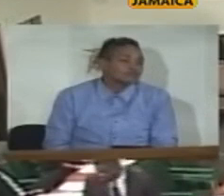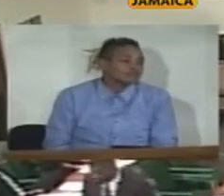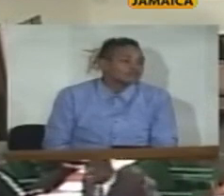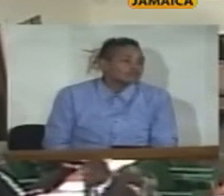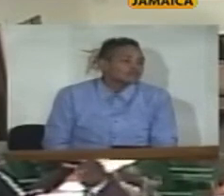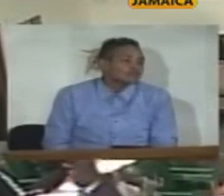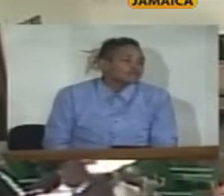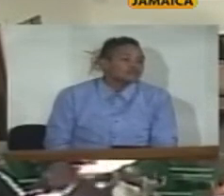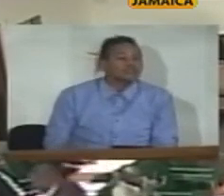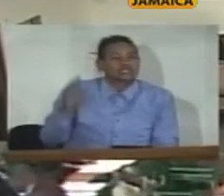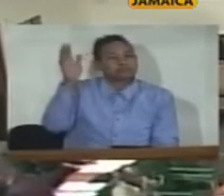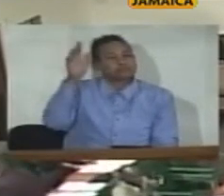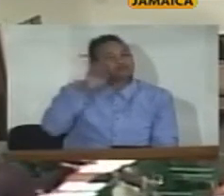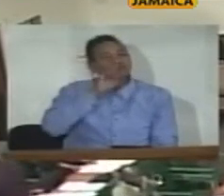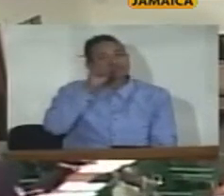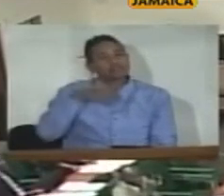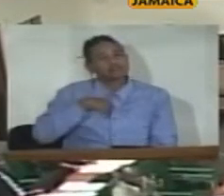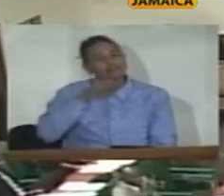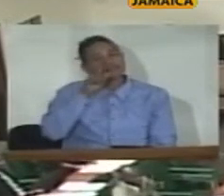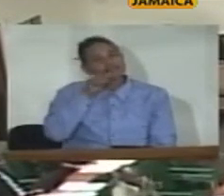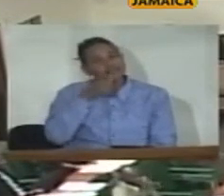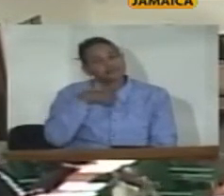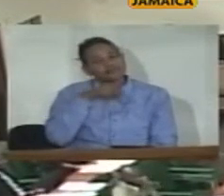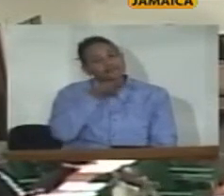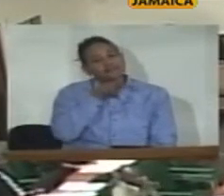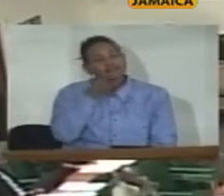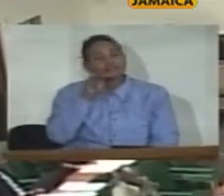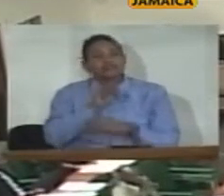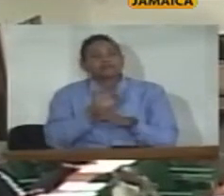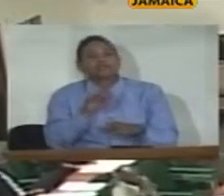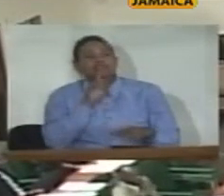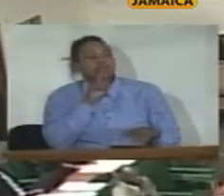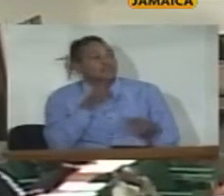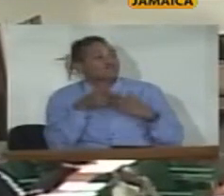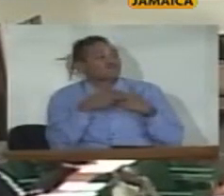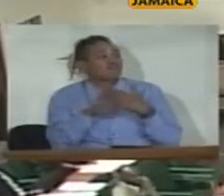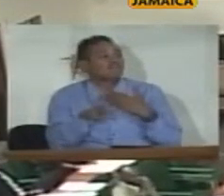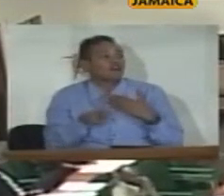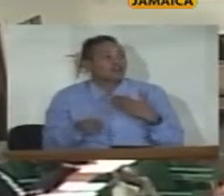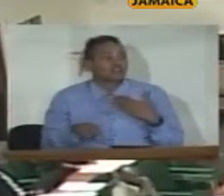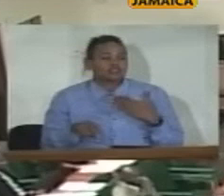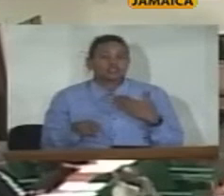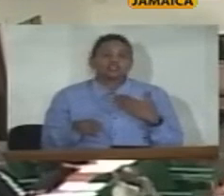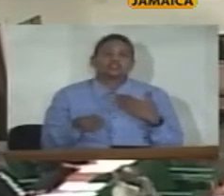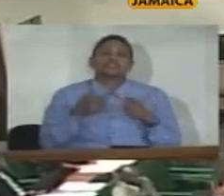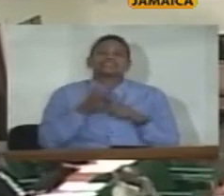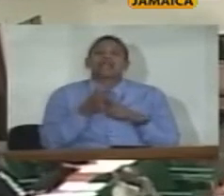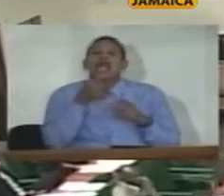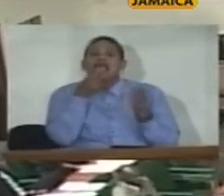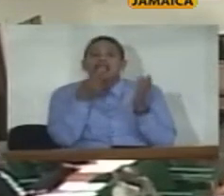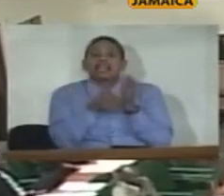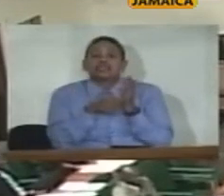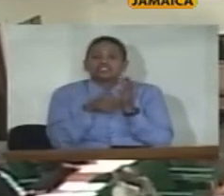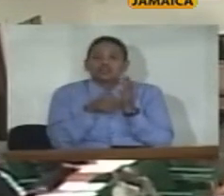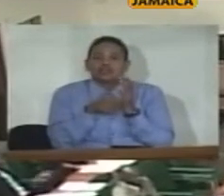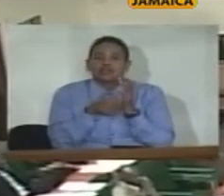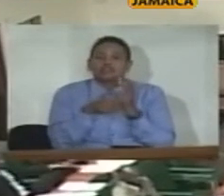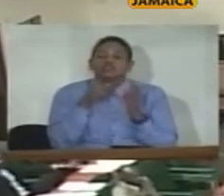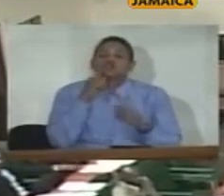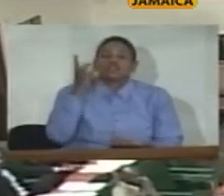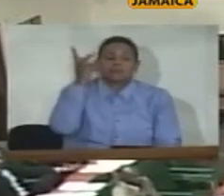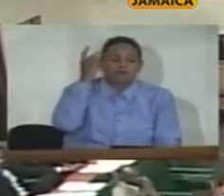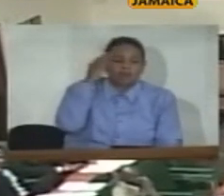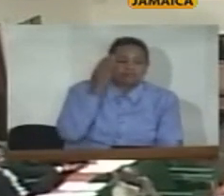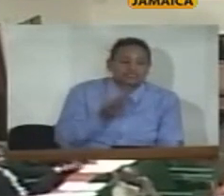very disappointed in the minister. He refers to a letter to the Prime